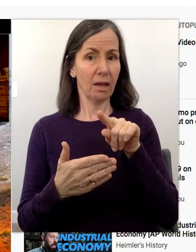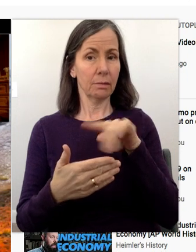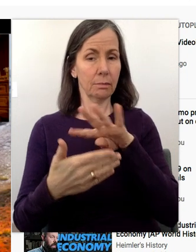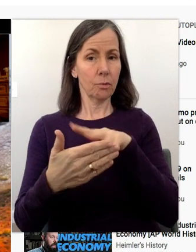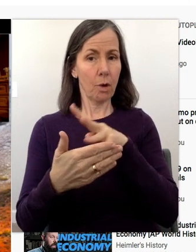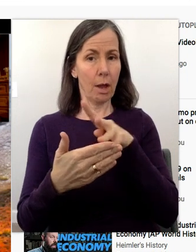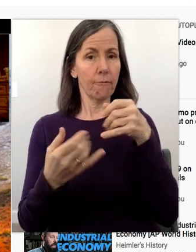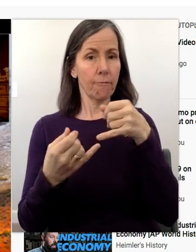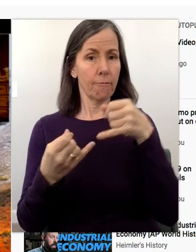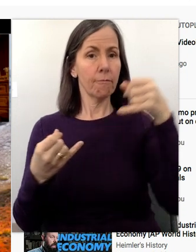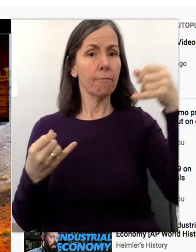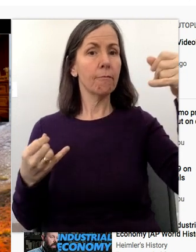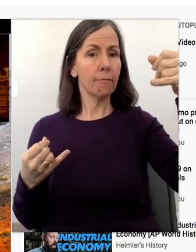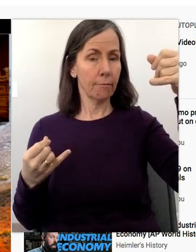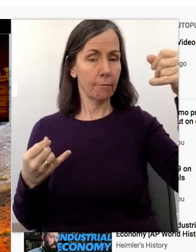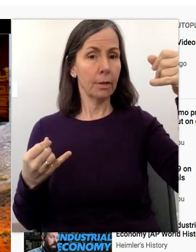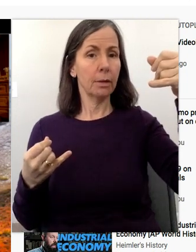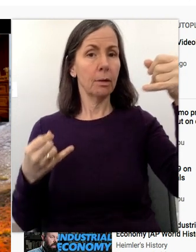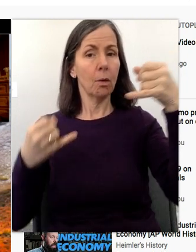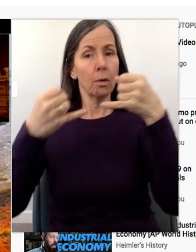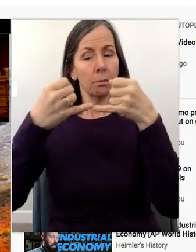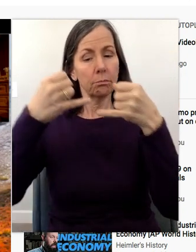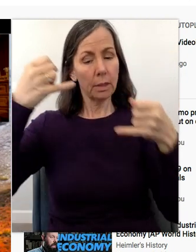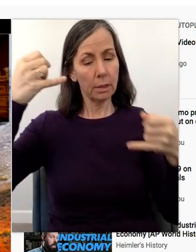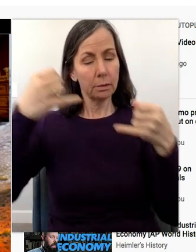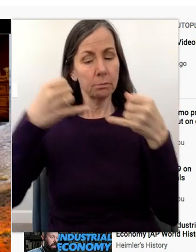So if you look at our picture,